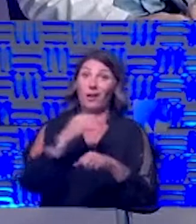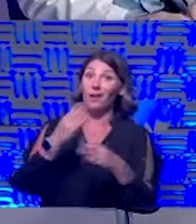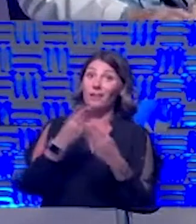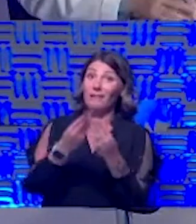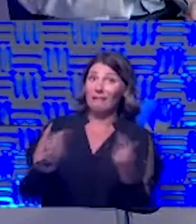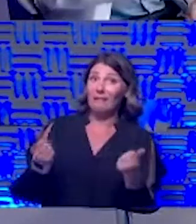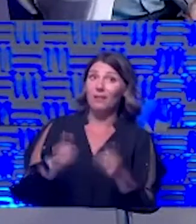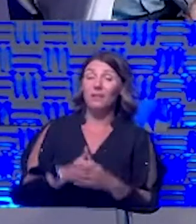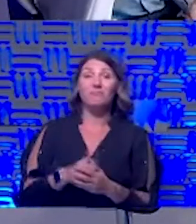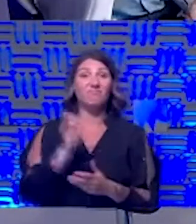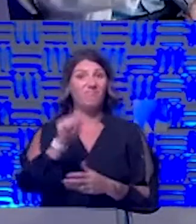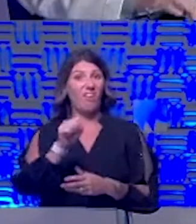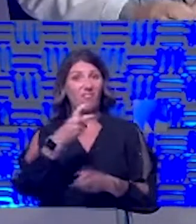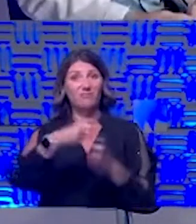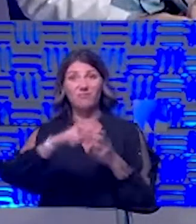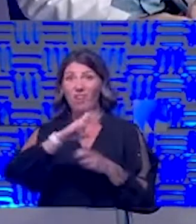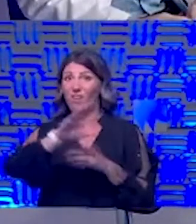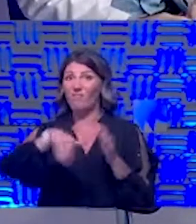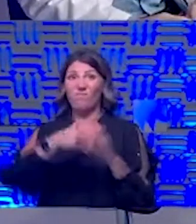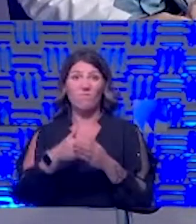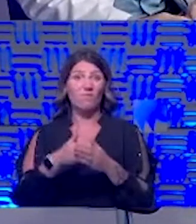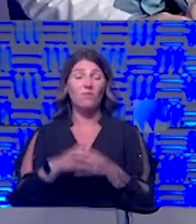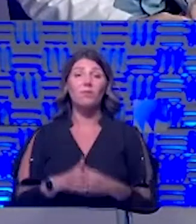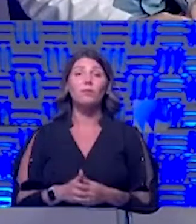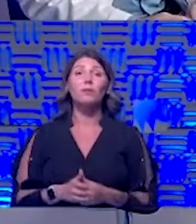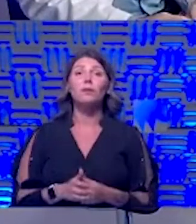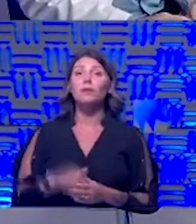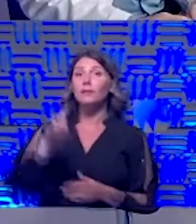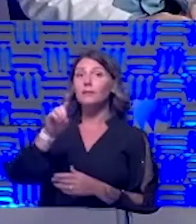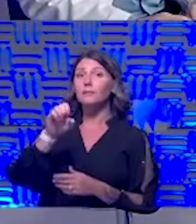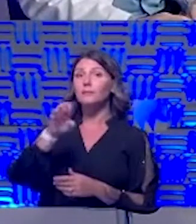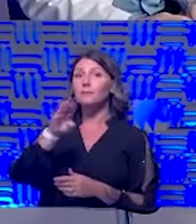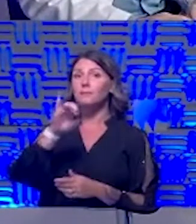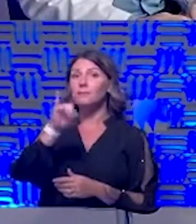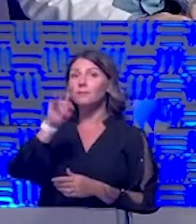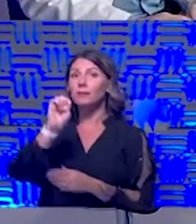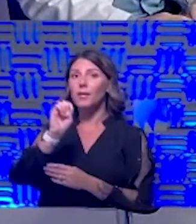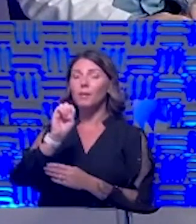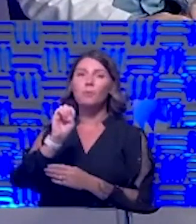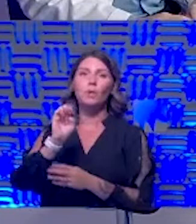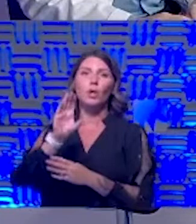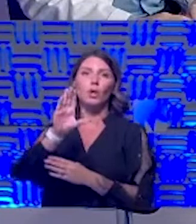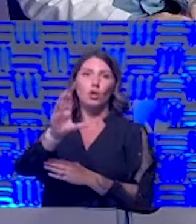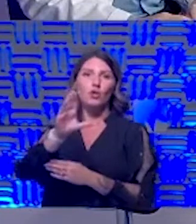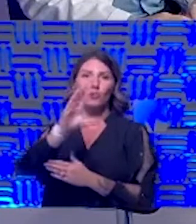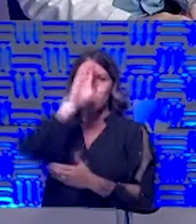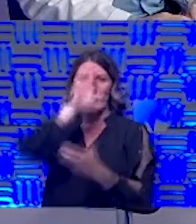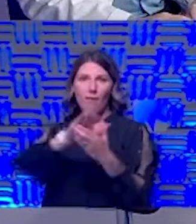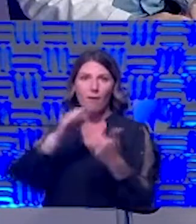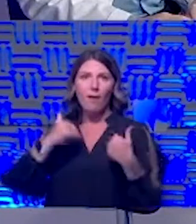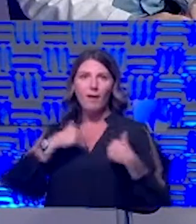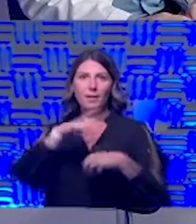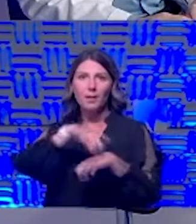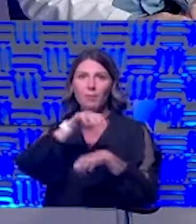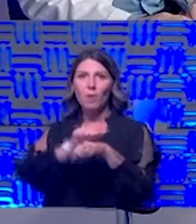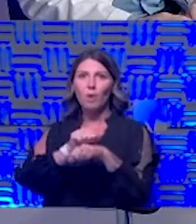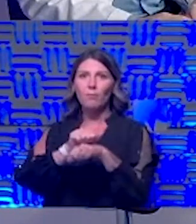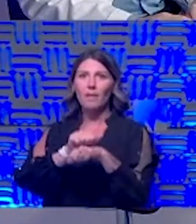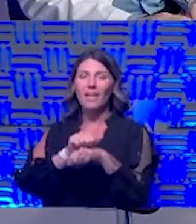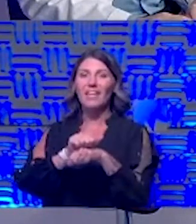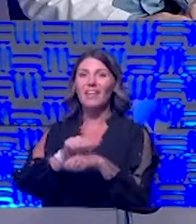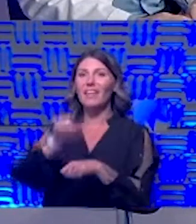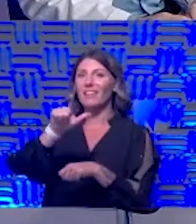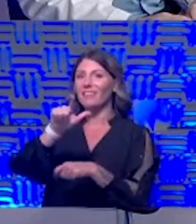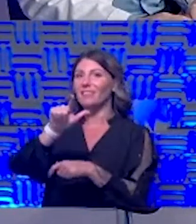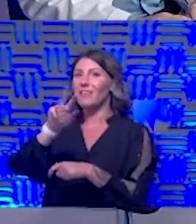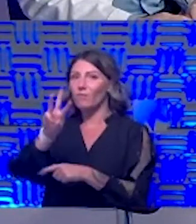these are hard times all around. Debbie says her husband has an appointment at Leavenworth VA next Monday, and she's wanting to know if it's safe to